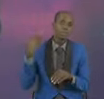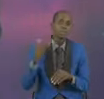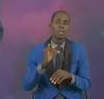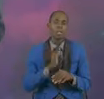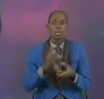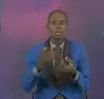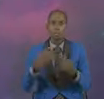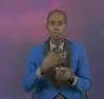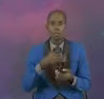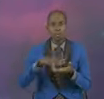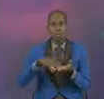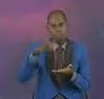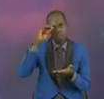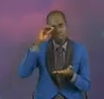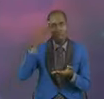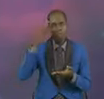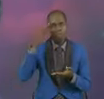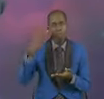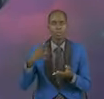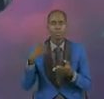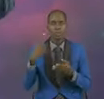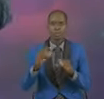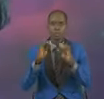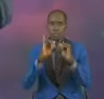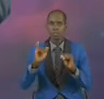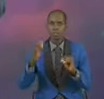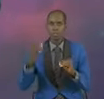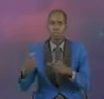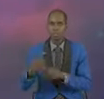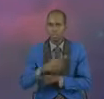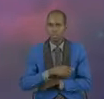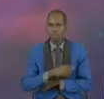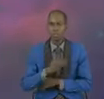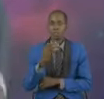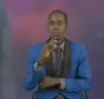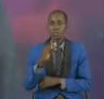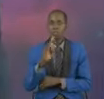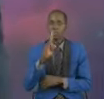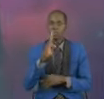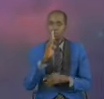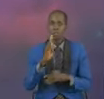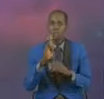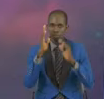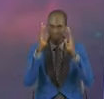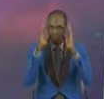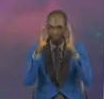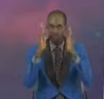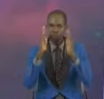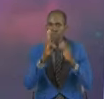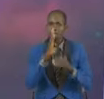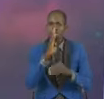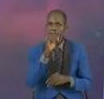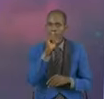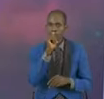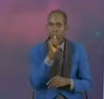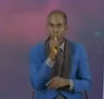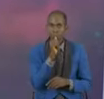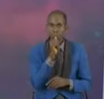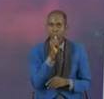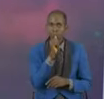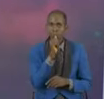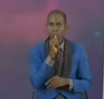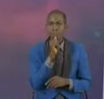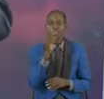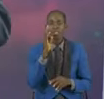a subject of the day. So pay attention. Be patient. If your wristwatch is disturbing